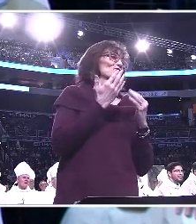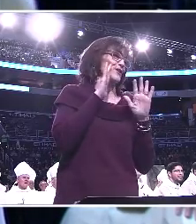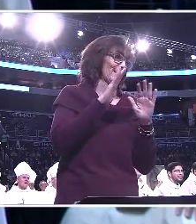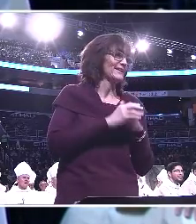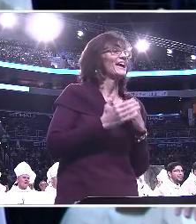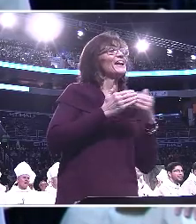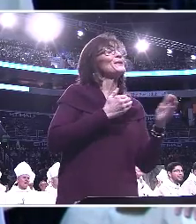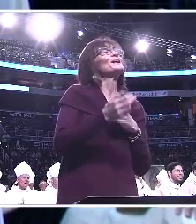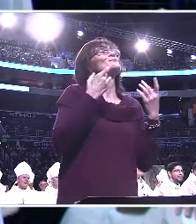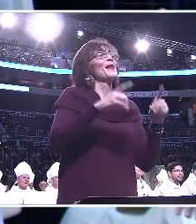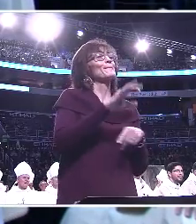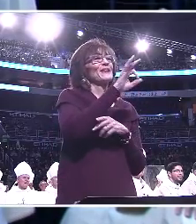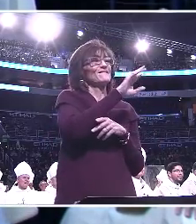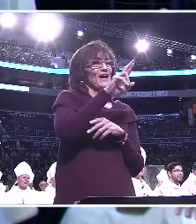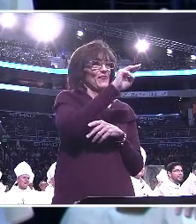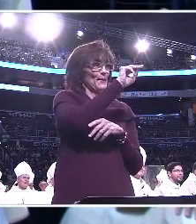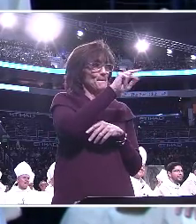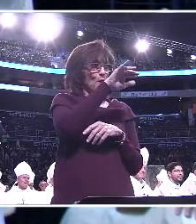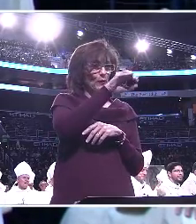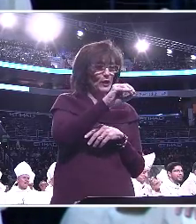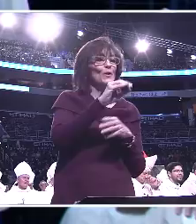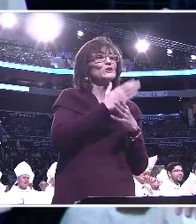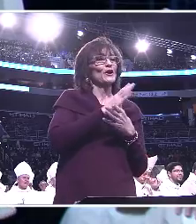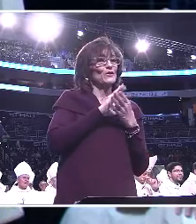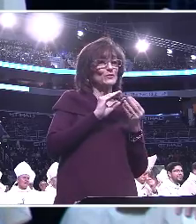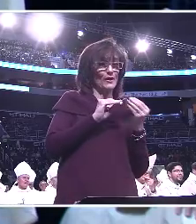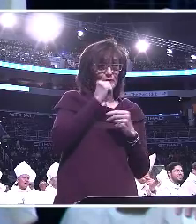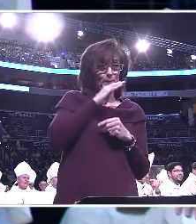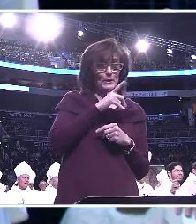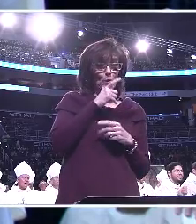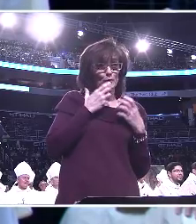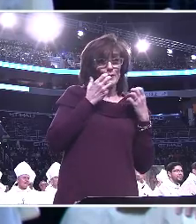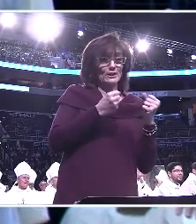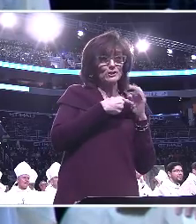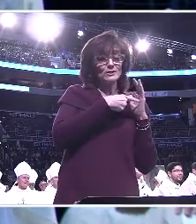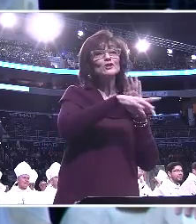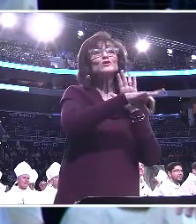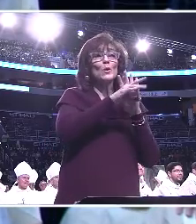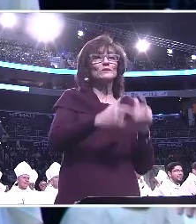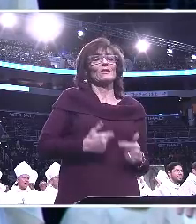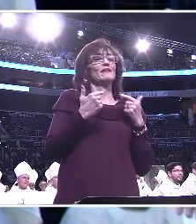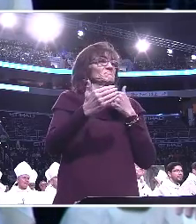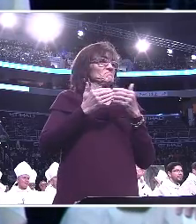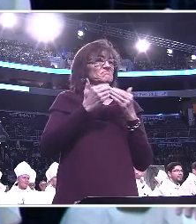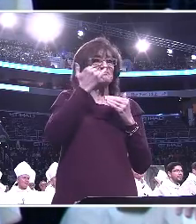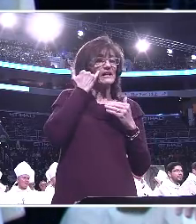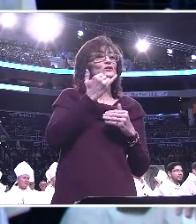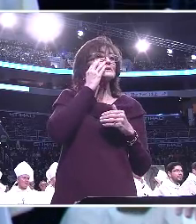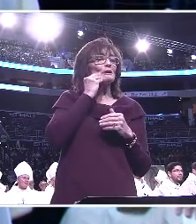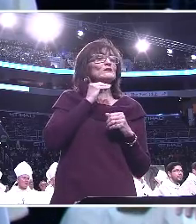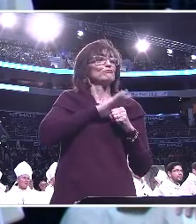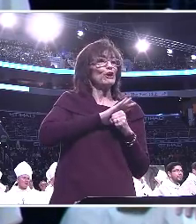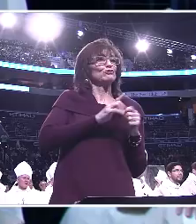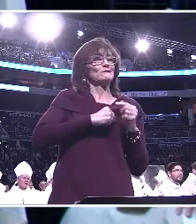Father Mario shared the story of a woman who courageously chose life in the face of pressures and obstacles. Not